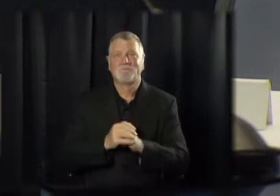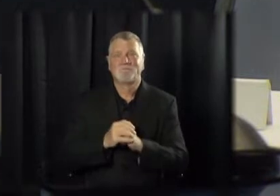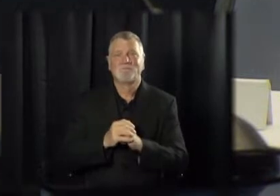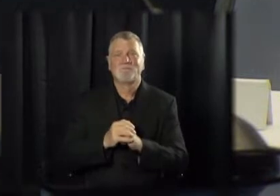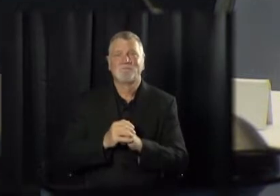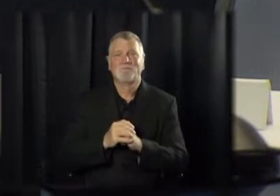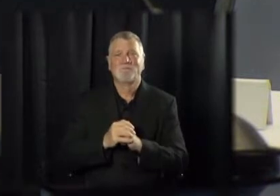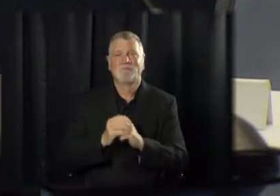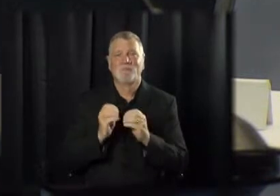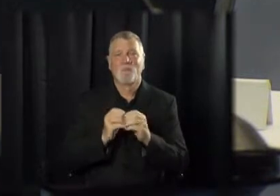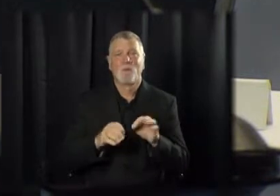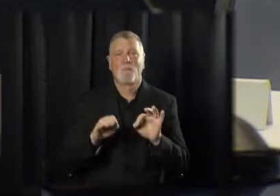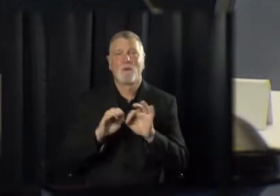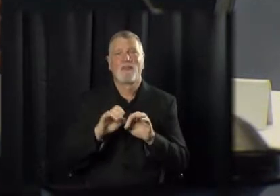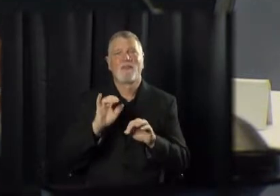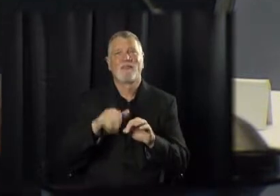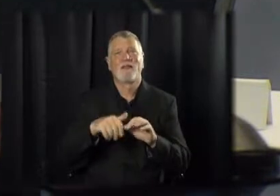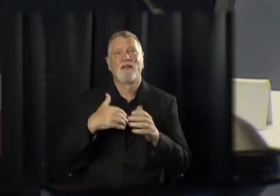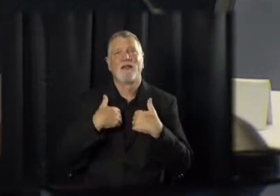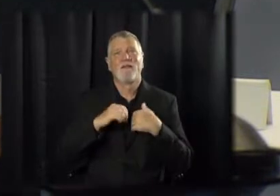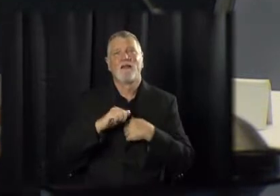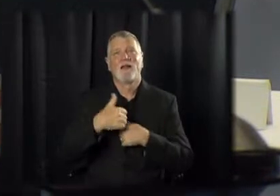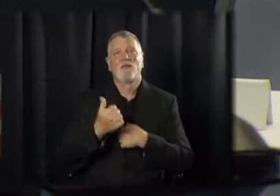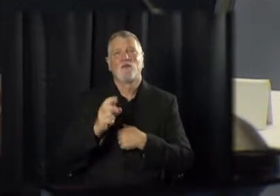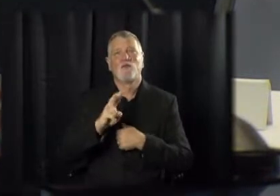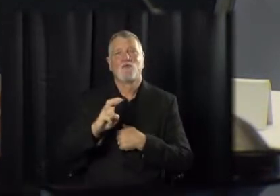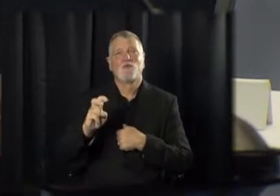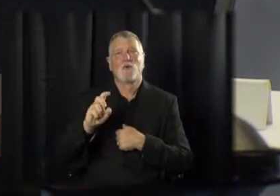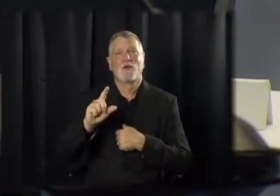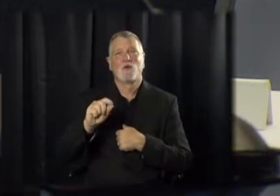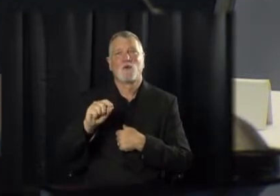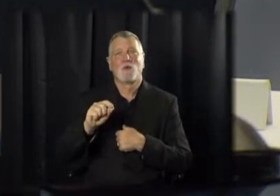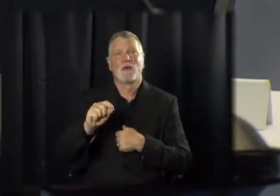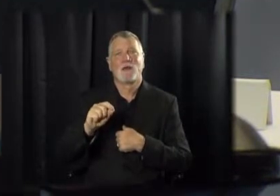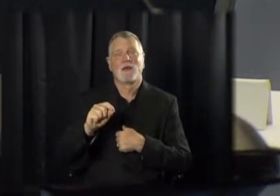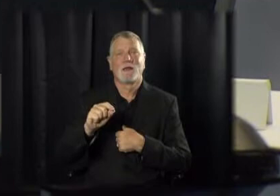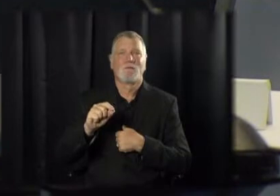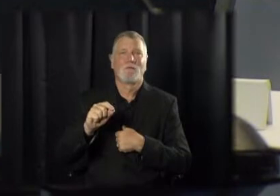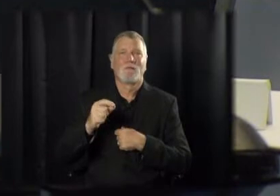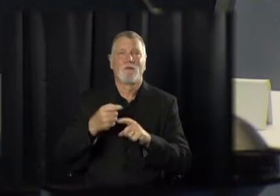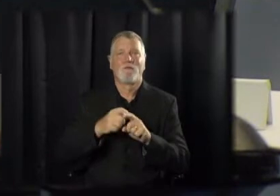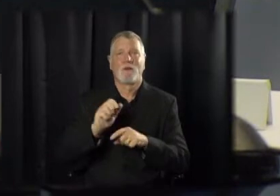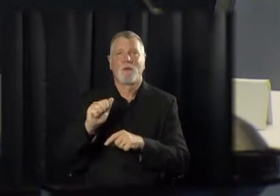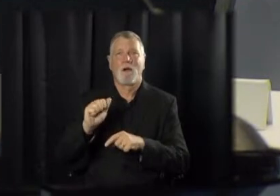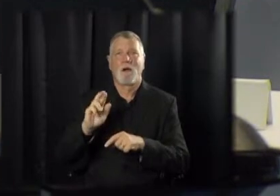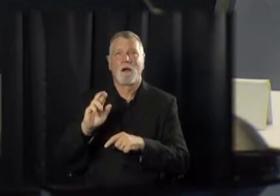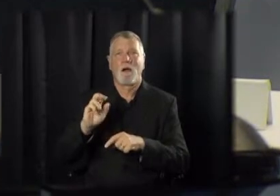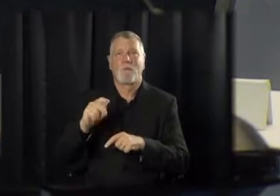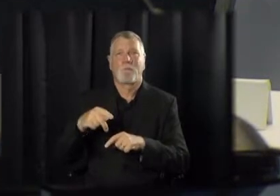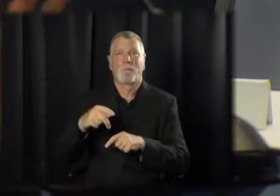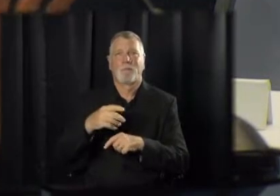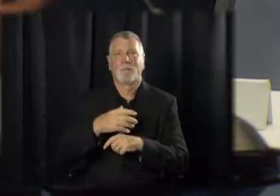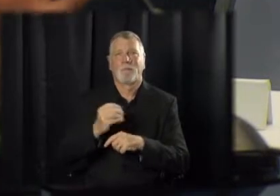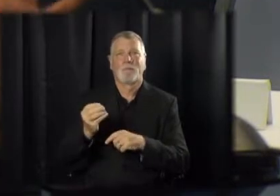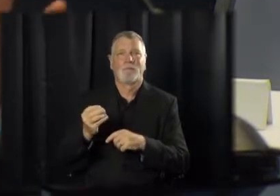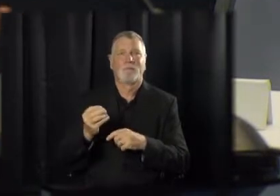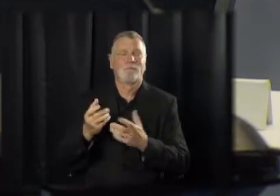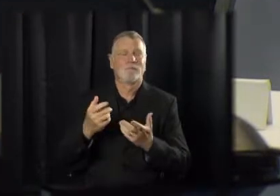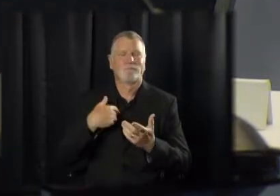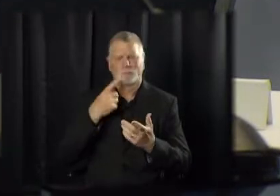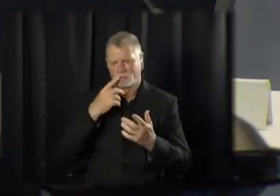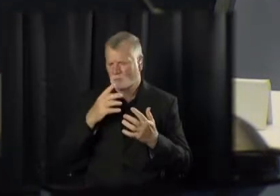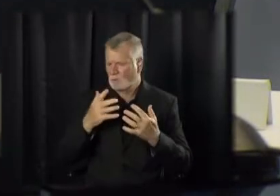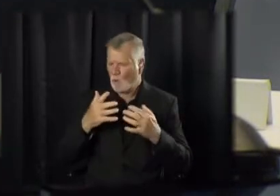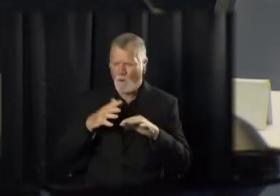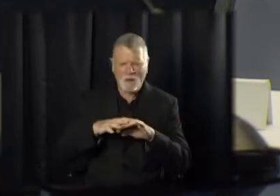More important is that there's another 220, okay, from ARP or HERP, or I don't know if there's an overlap, I have to